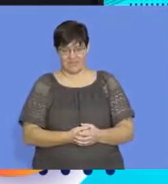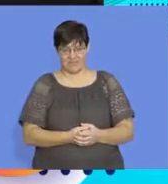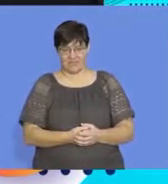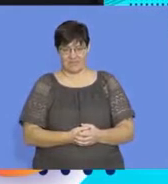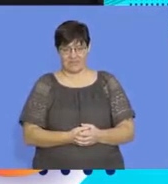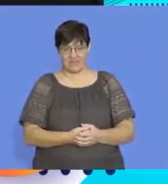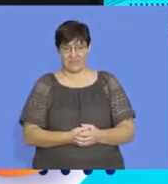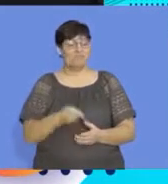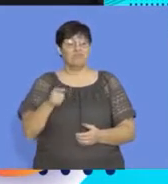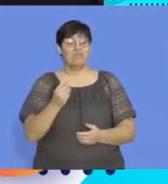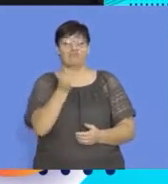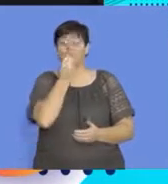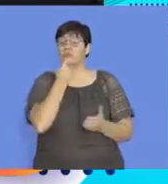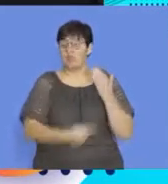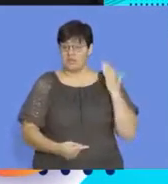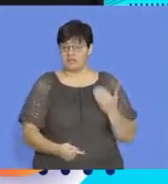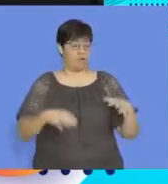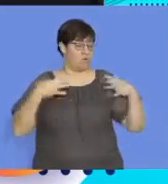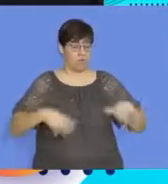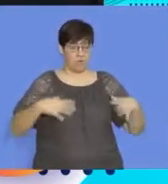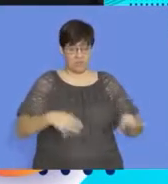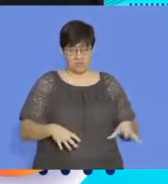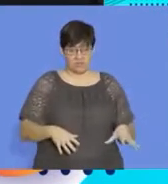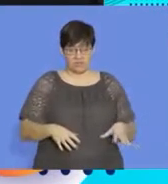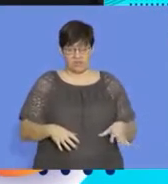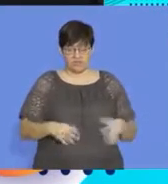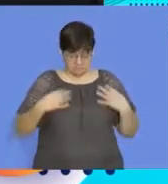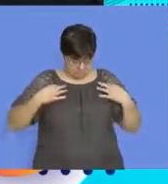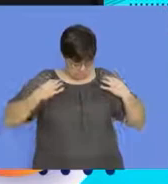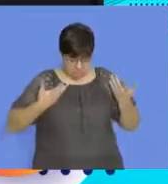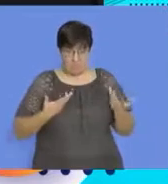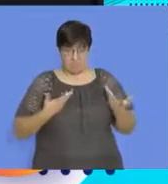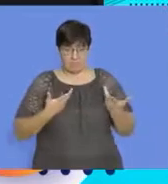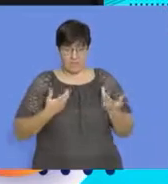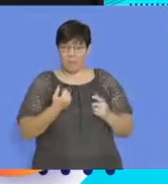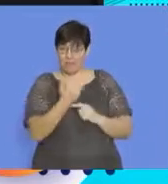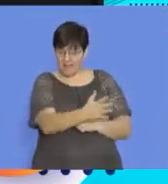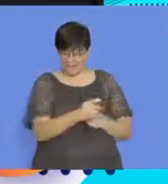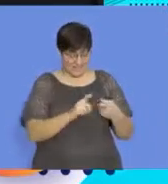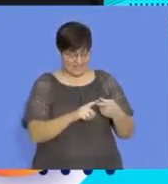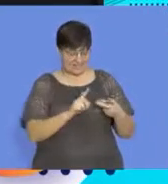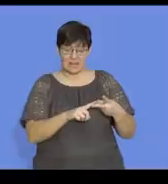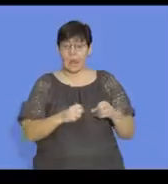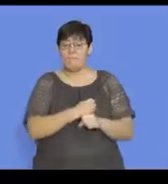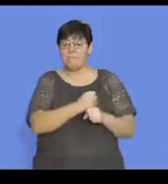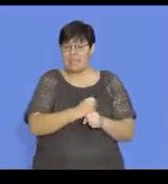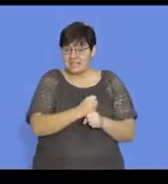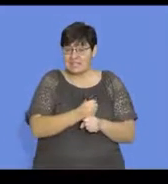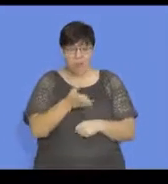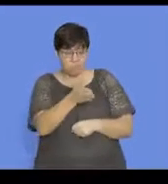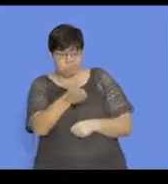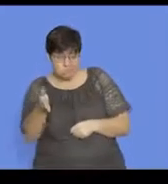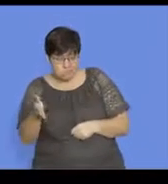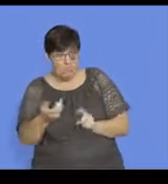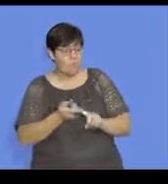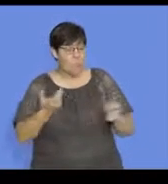food, your clothes are made of plants. Most of your medicine is plant-based. Houses,